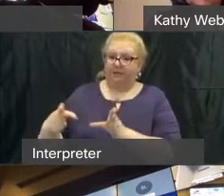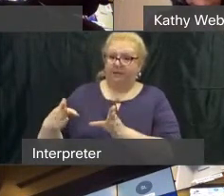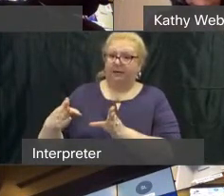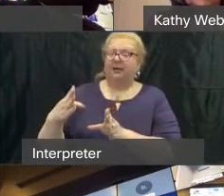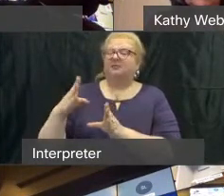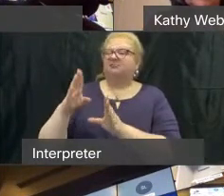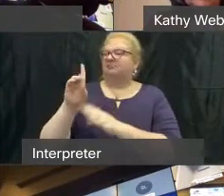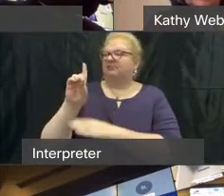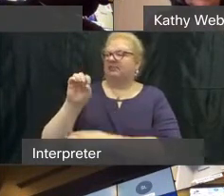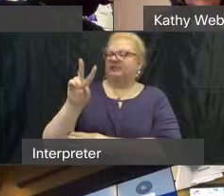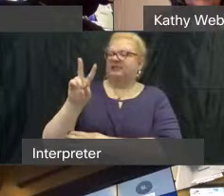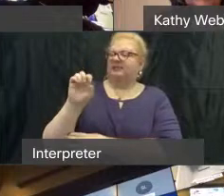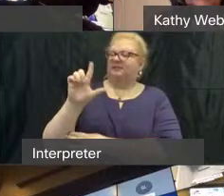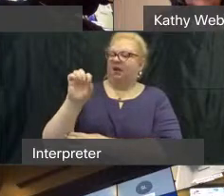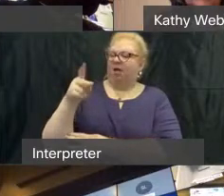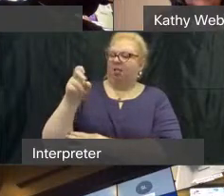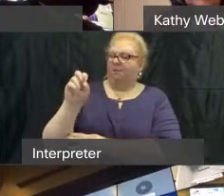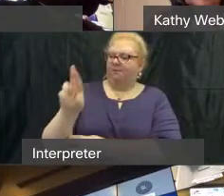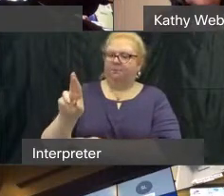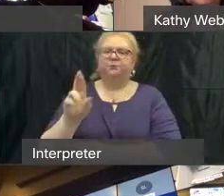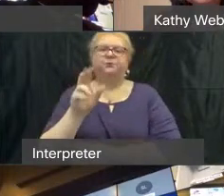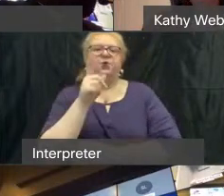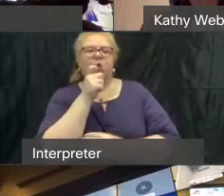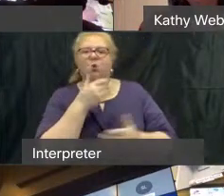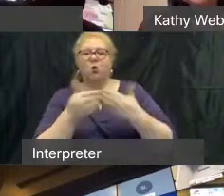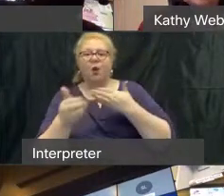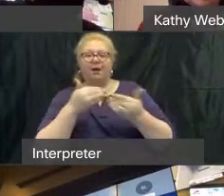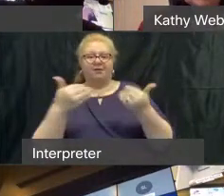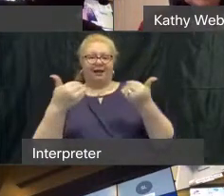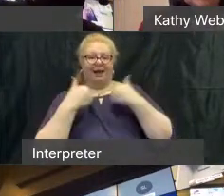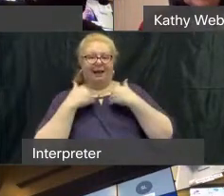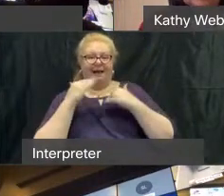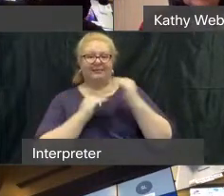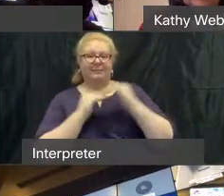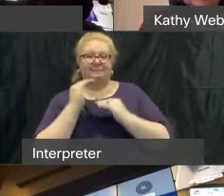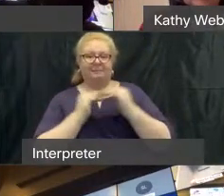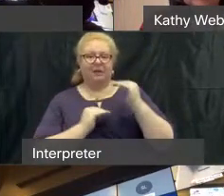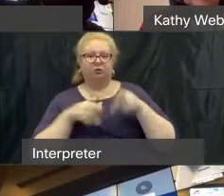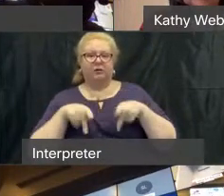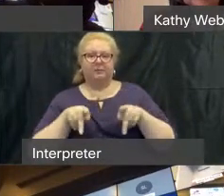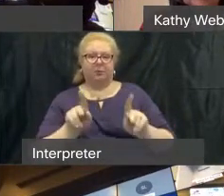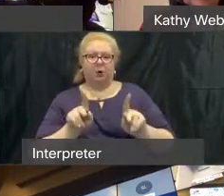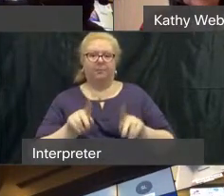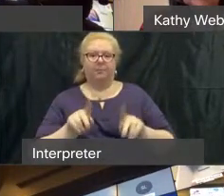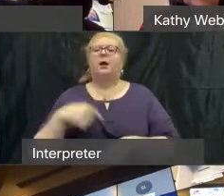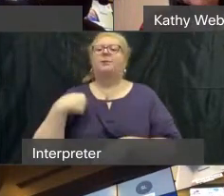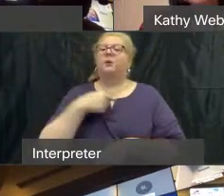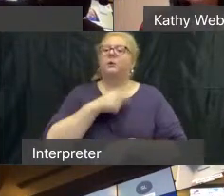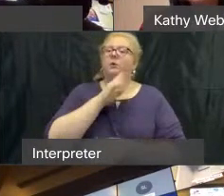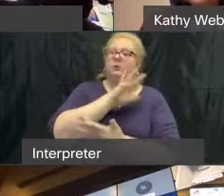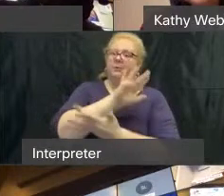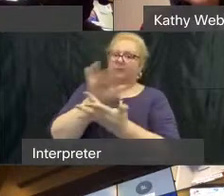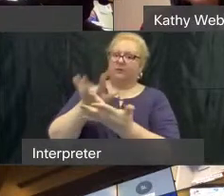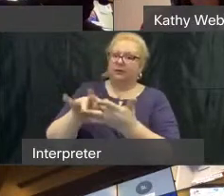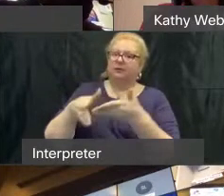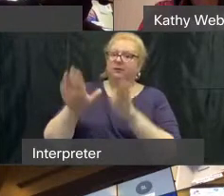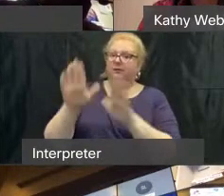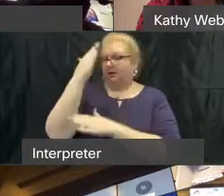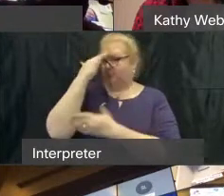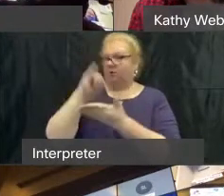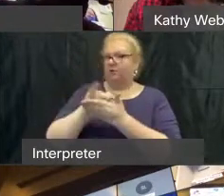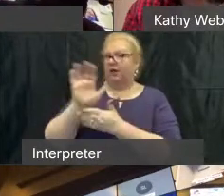and or developer. Whoever has the building permit. And let him know that his building permit has to be for senior